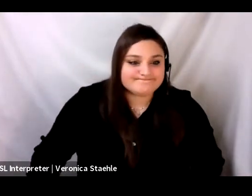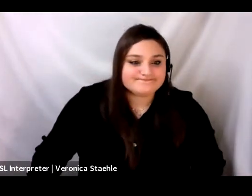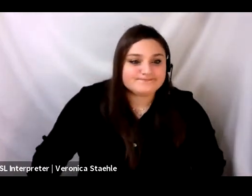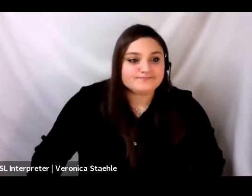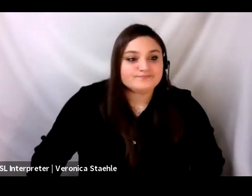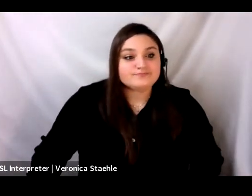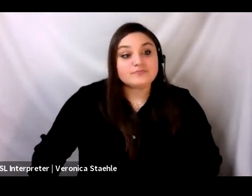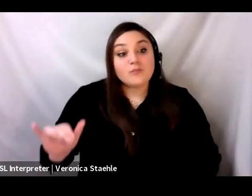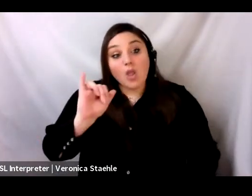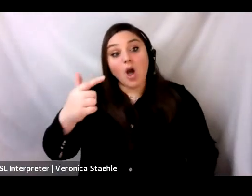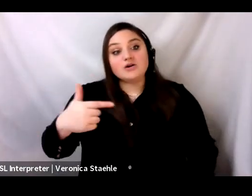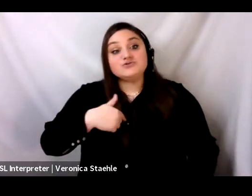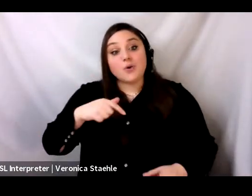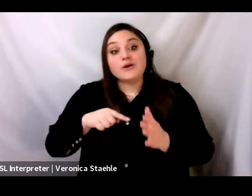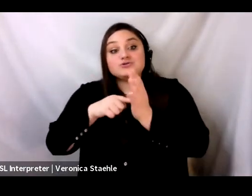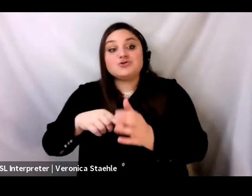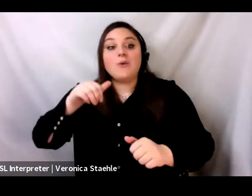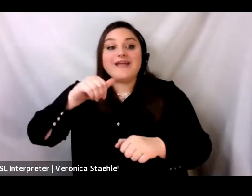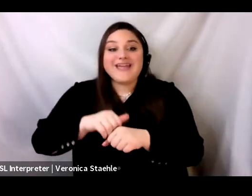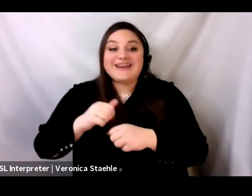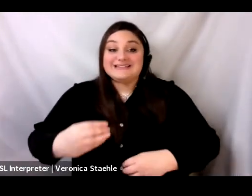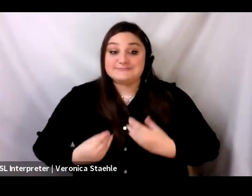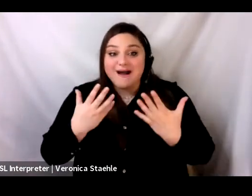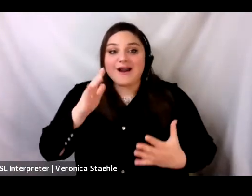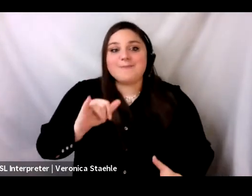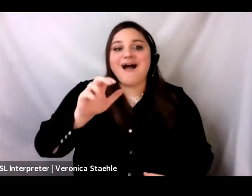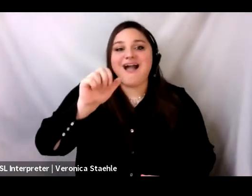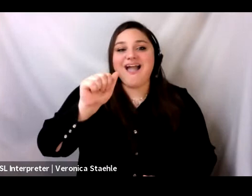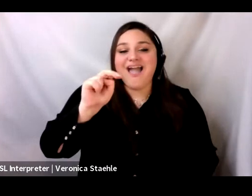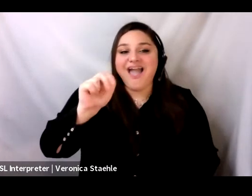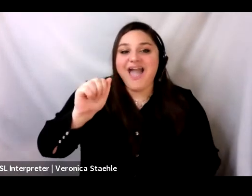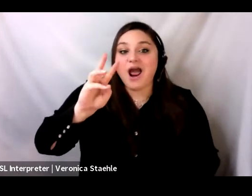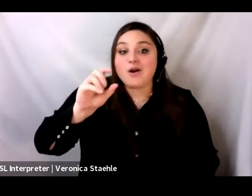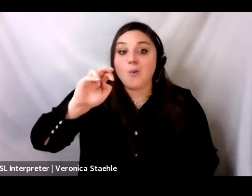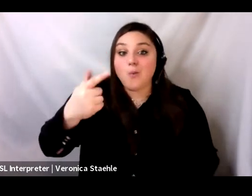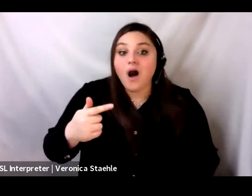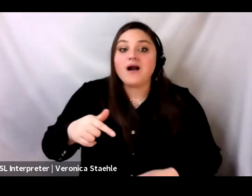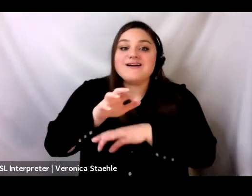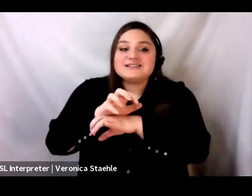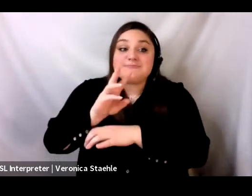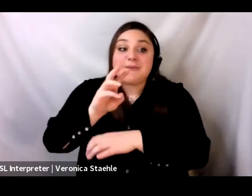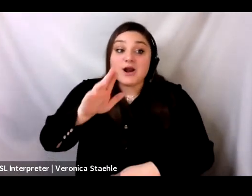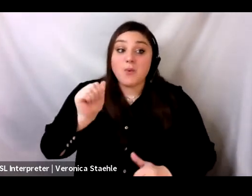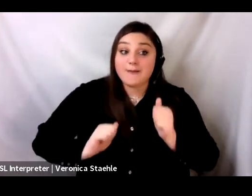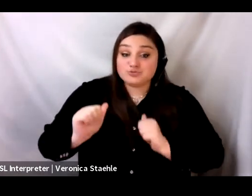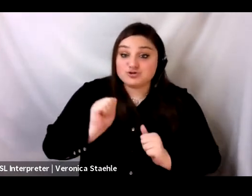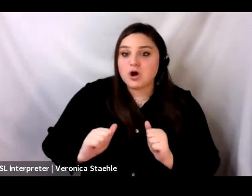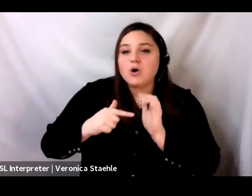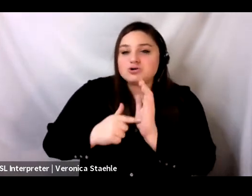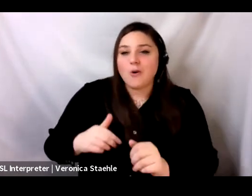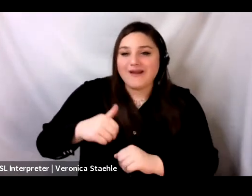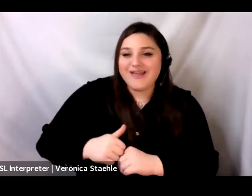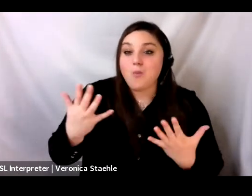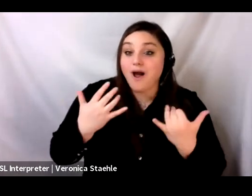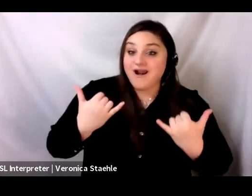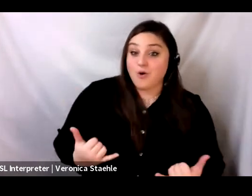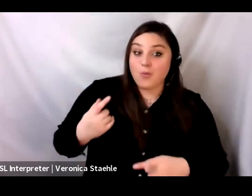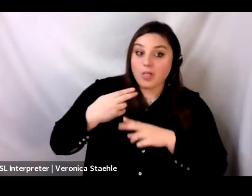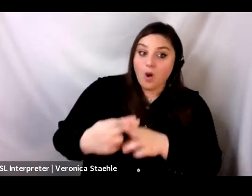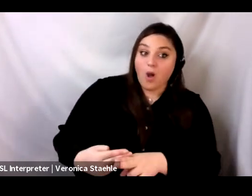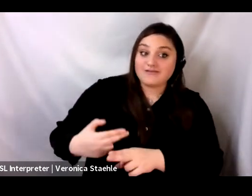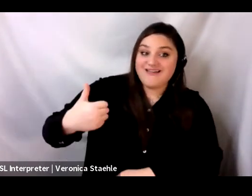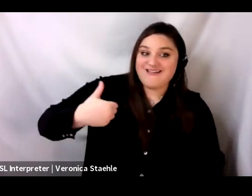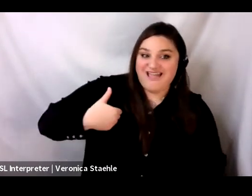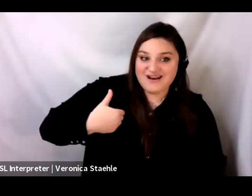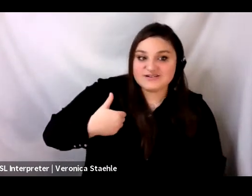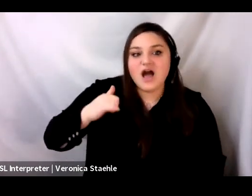I invite us to consider the legacy of colonization embedded within the technologies, structures, and ways of